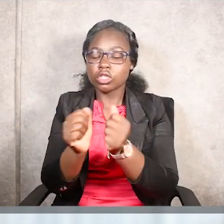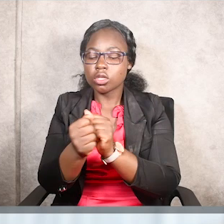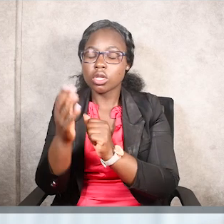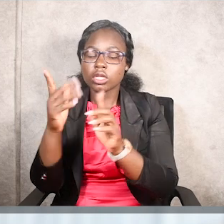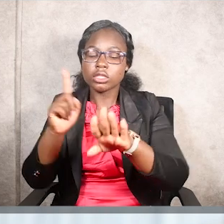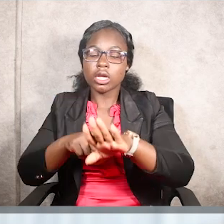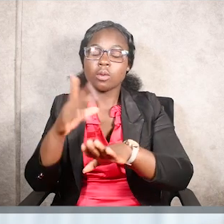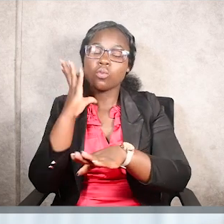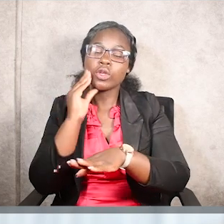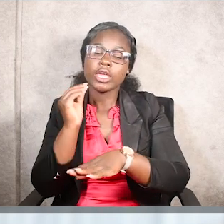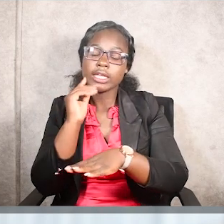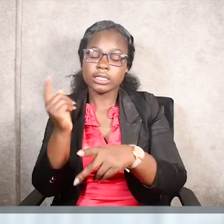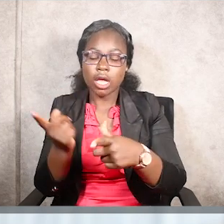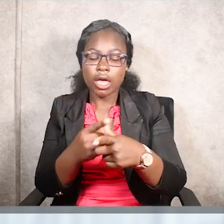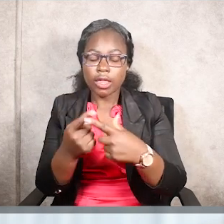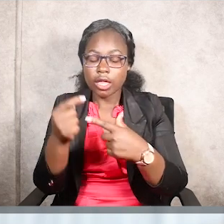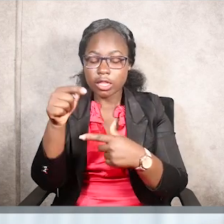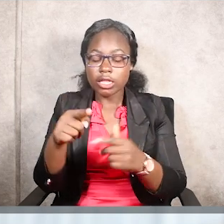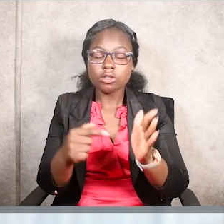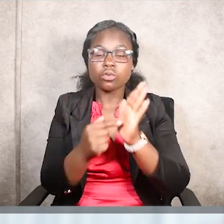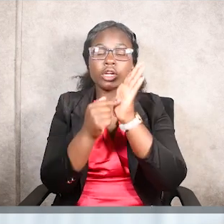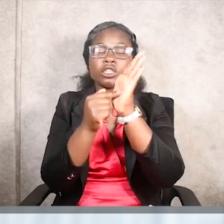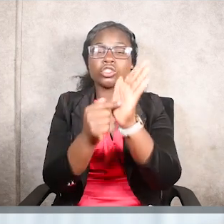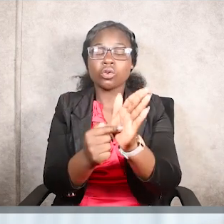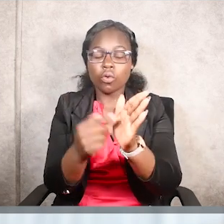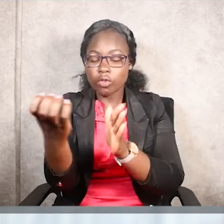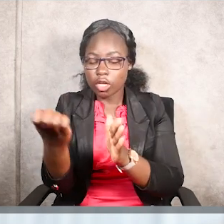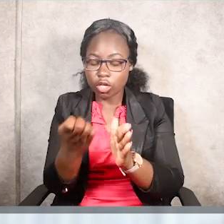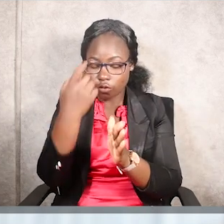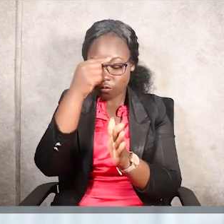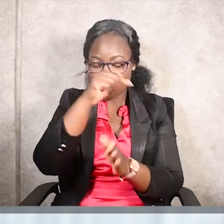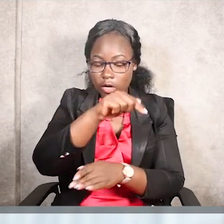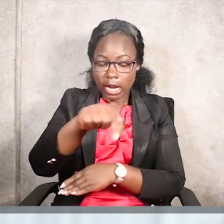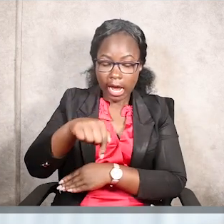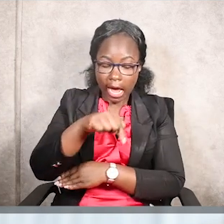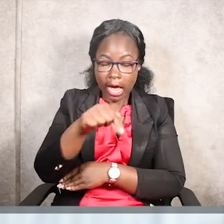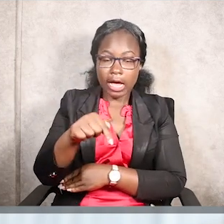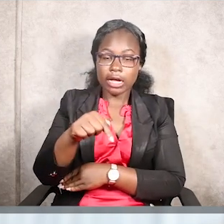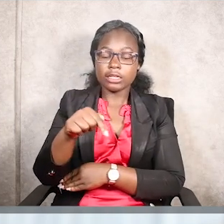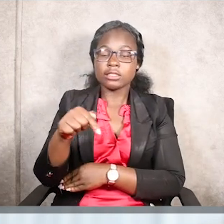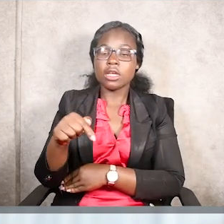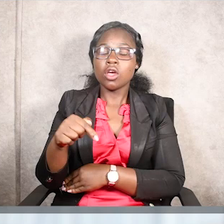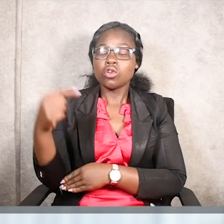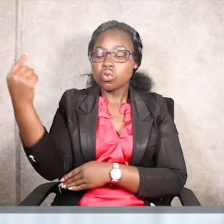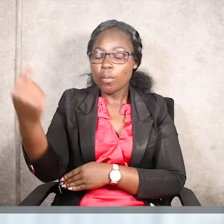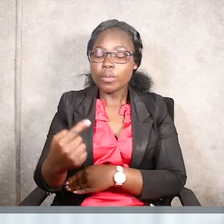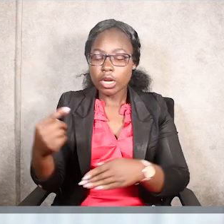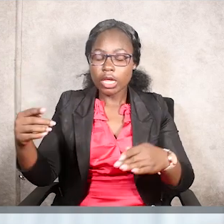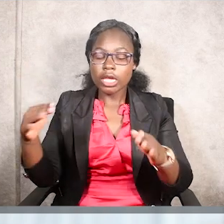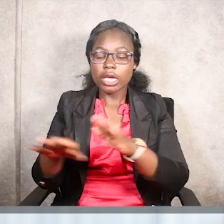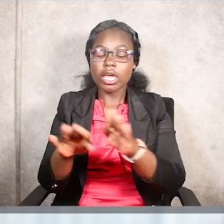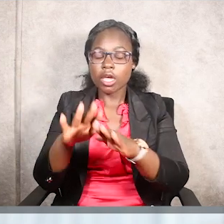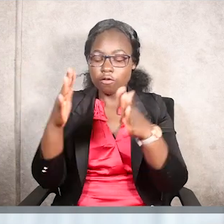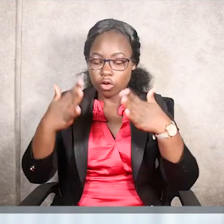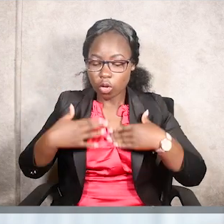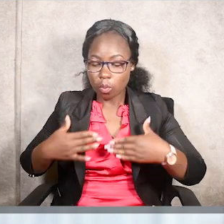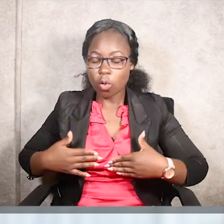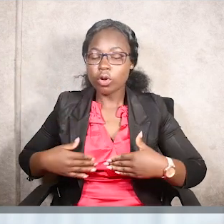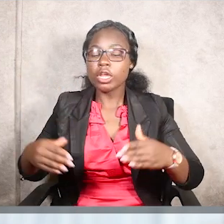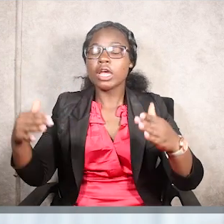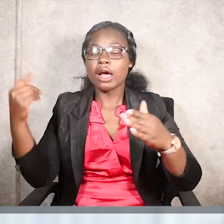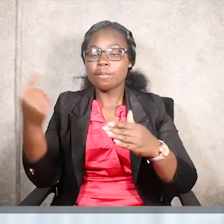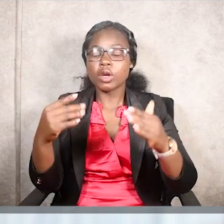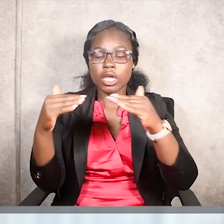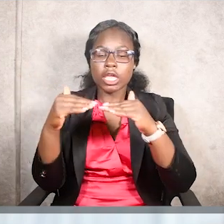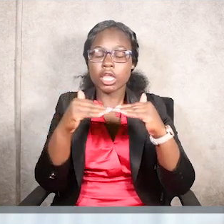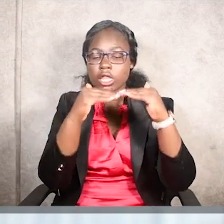experience them, then this always shows up the need for us to embrace everybody and provide an equal platform for them